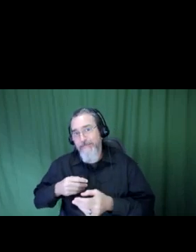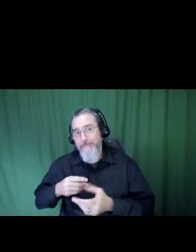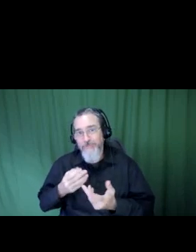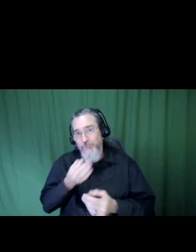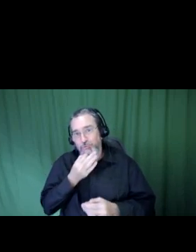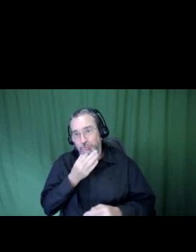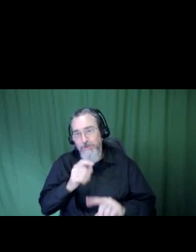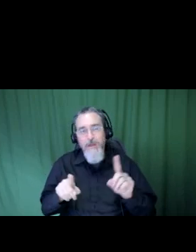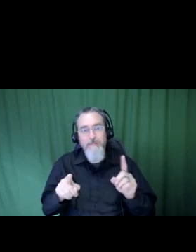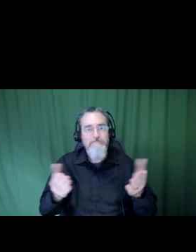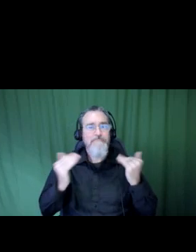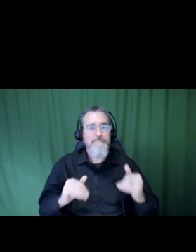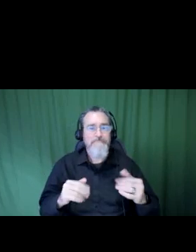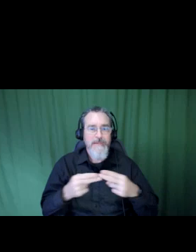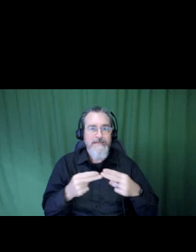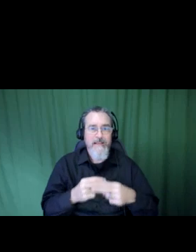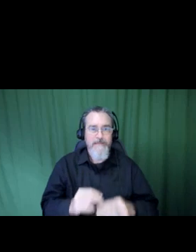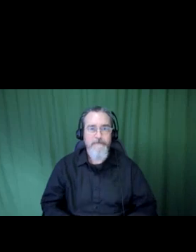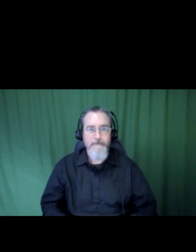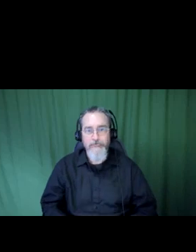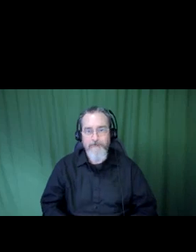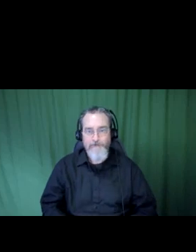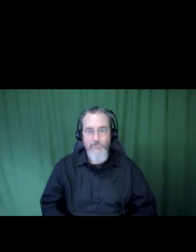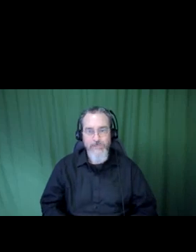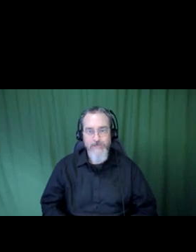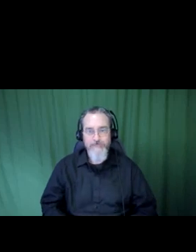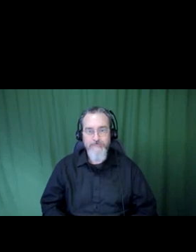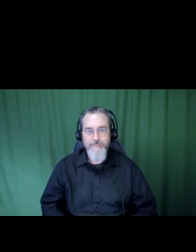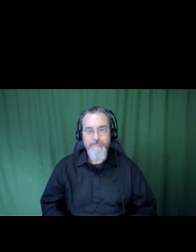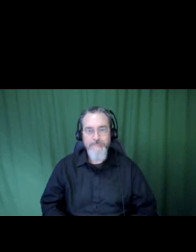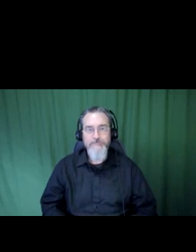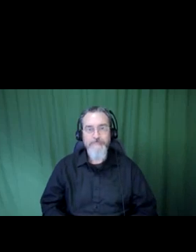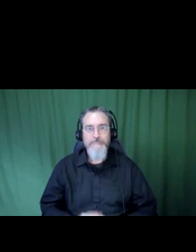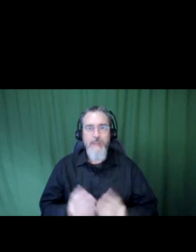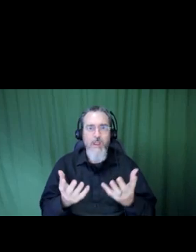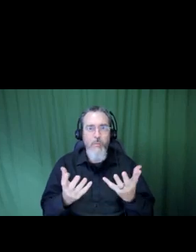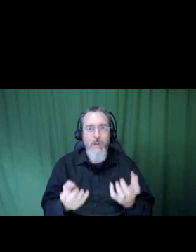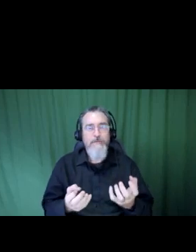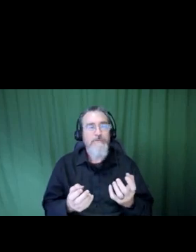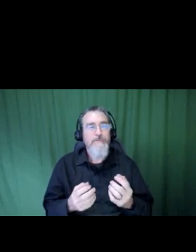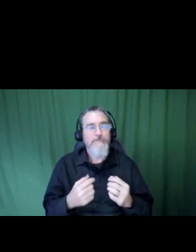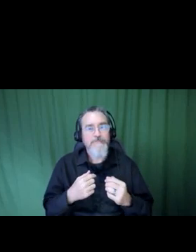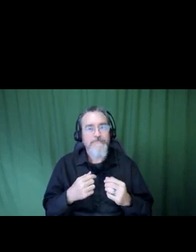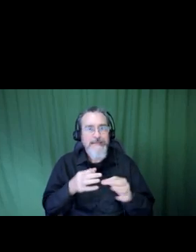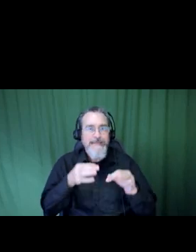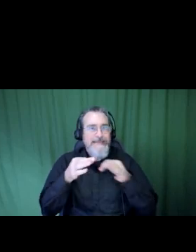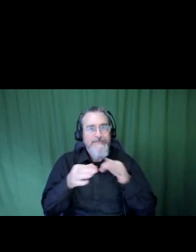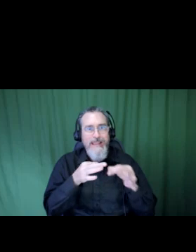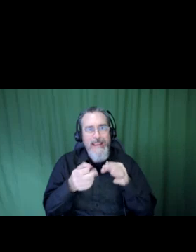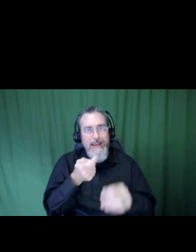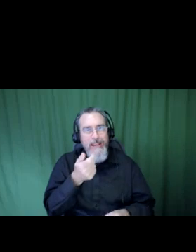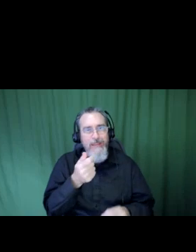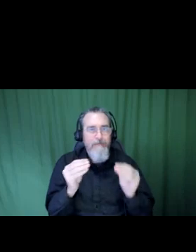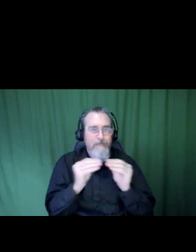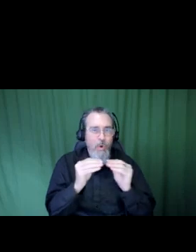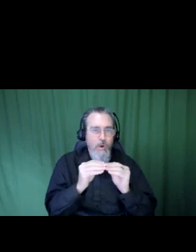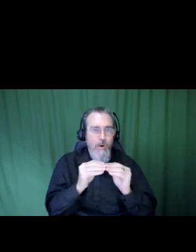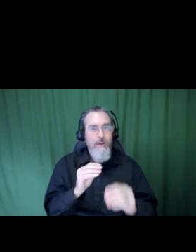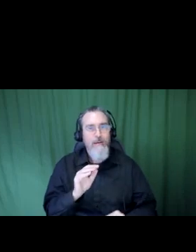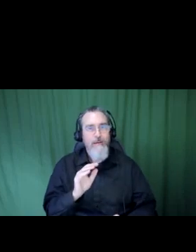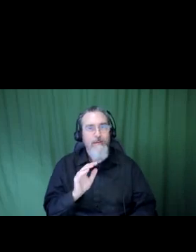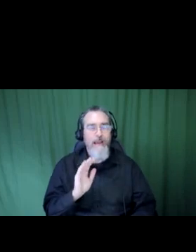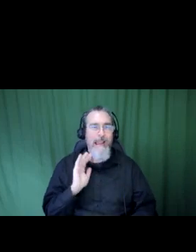next slide. I wanted to spend another minute just explaining a little more about our territory on